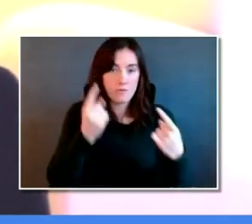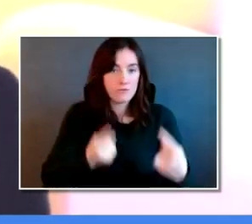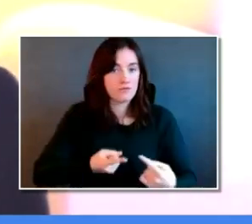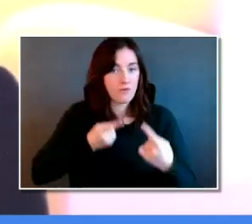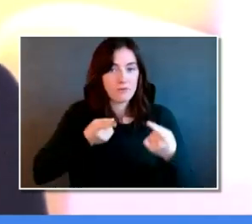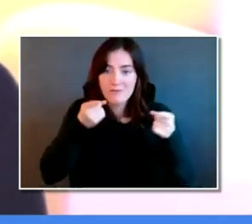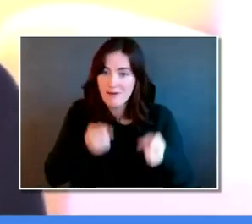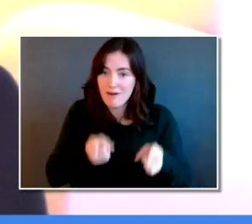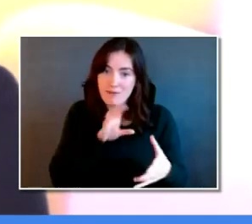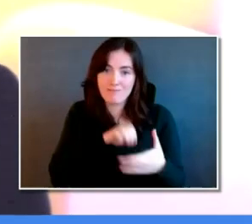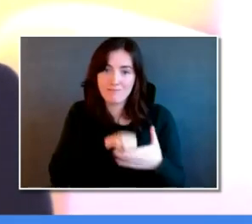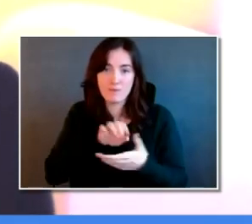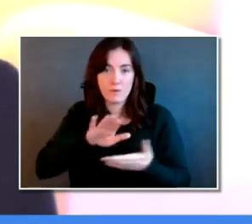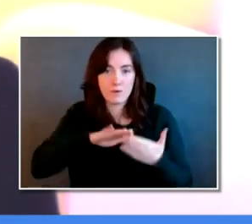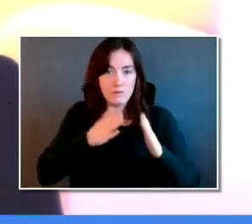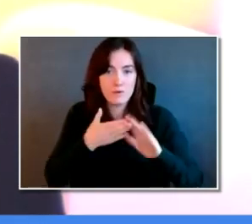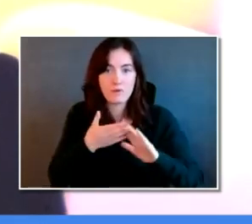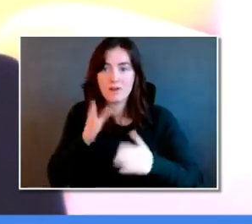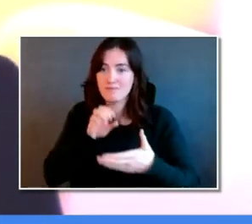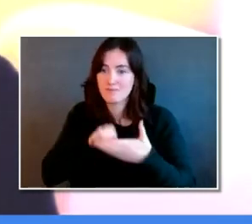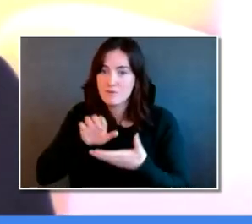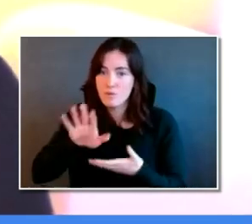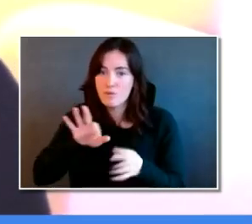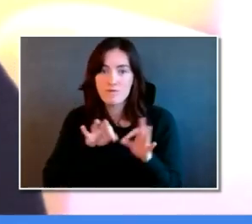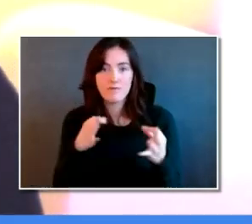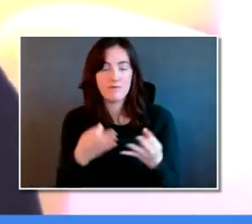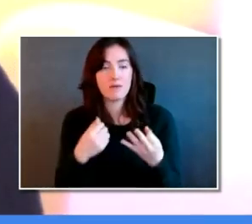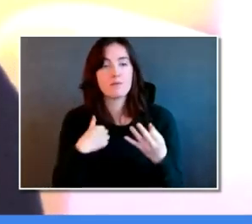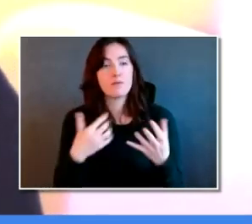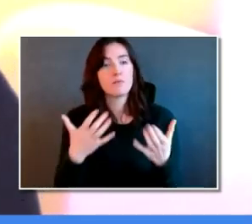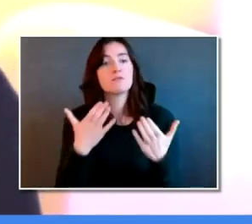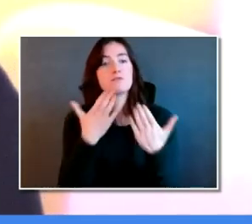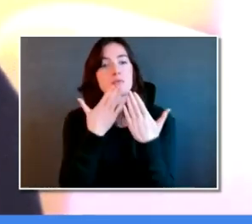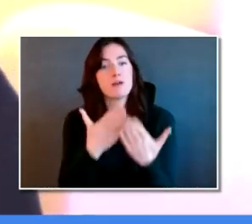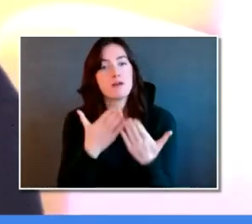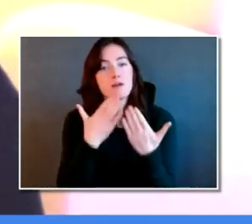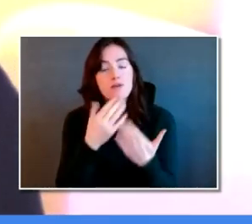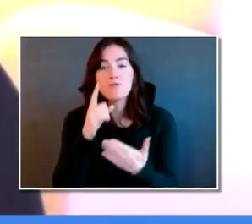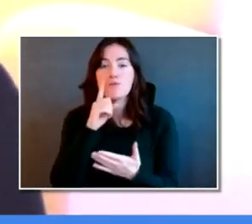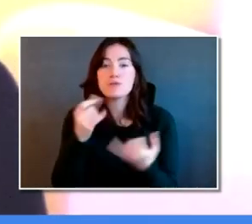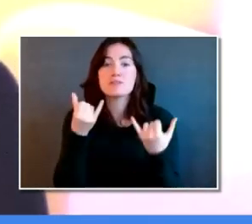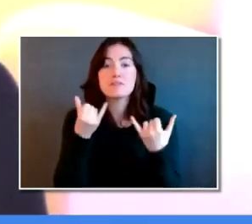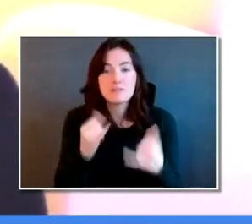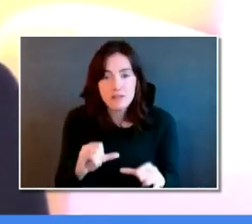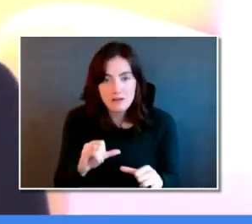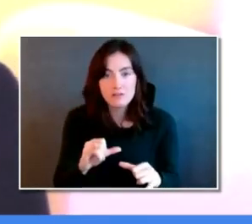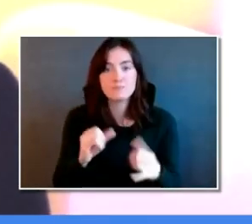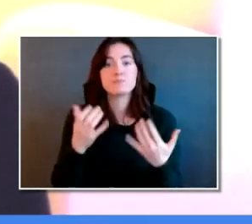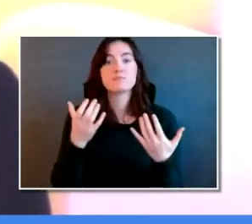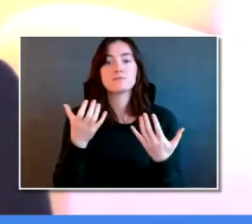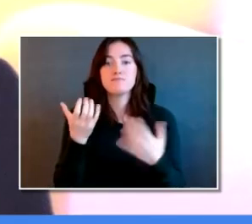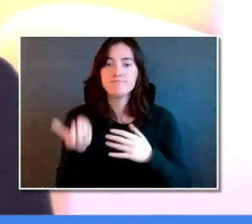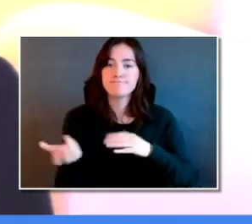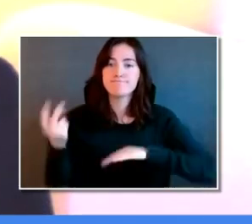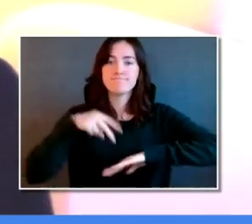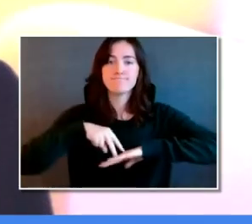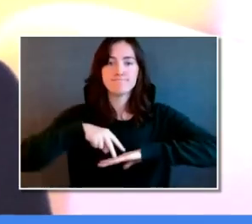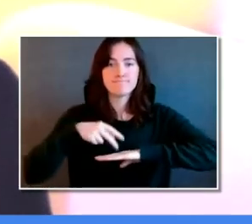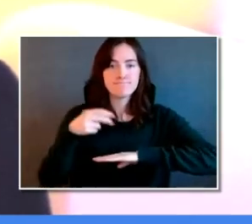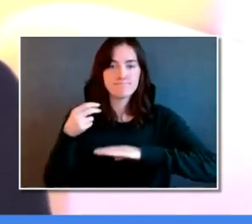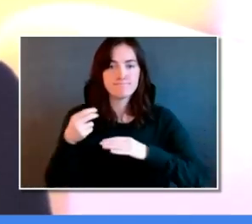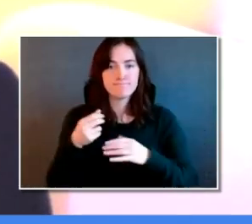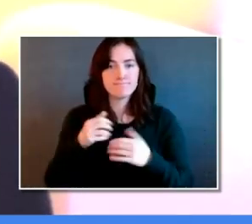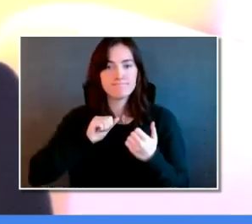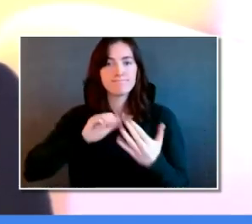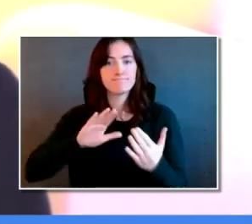your communities and your families. And I want to thank you for still standing up to act for justice. And I am